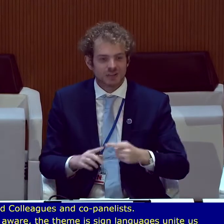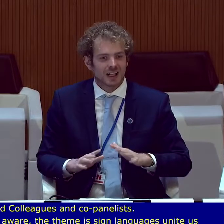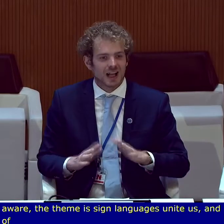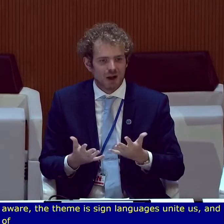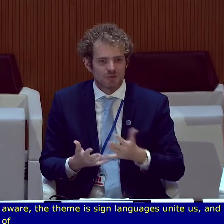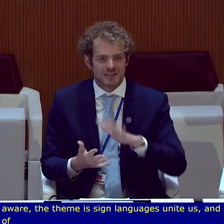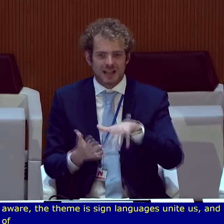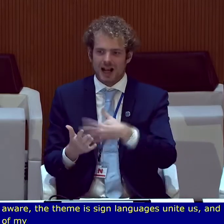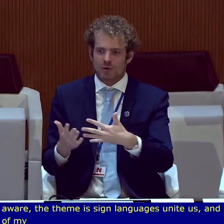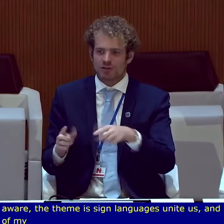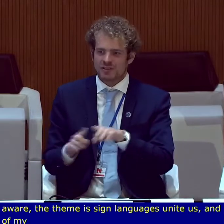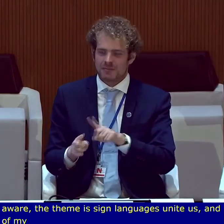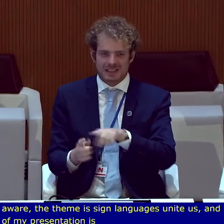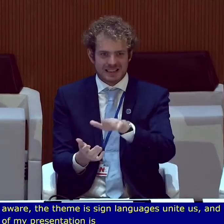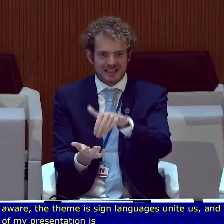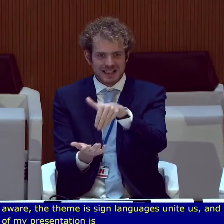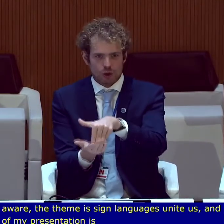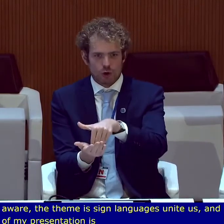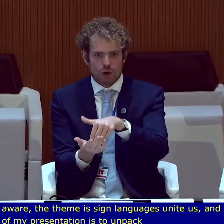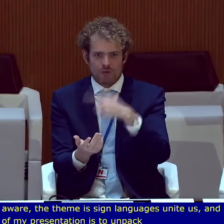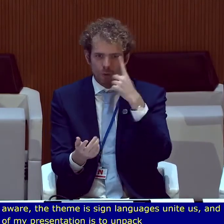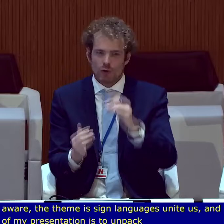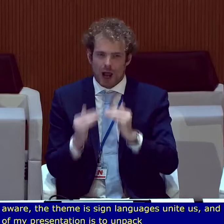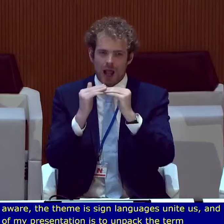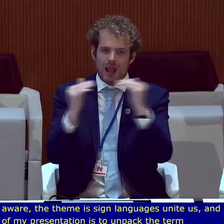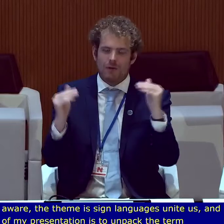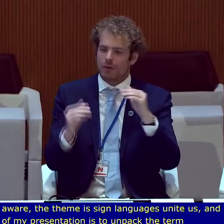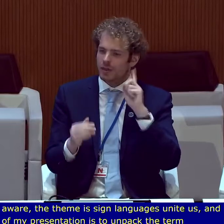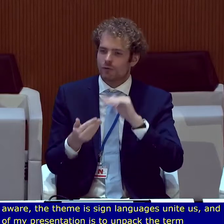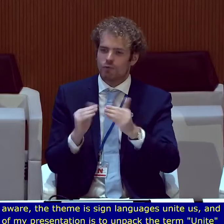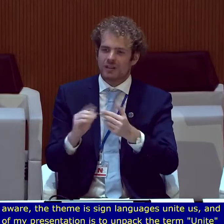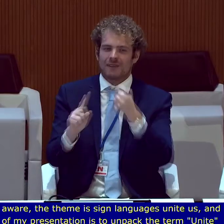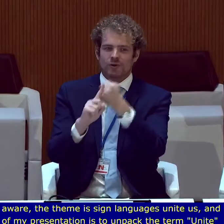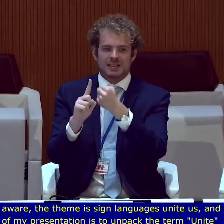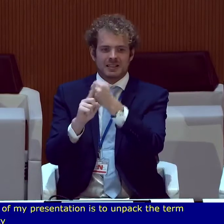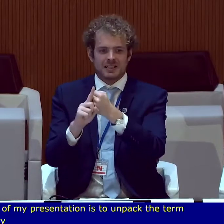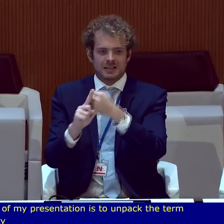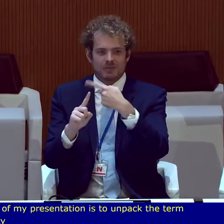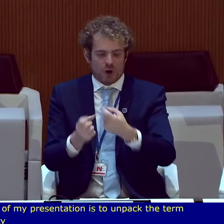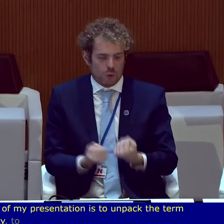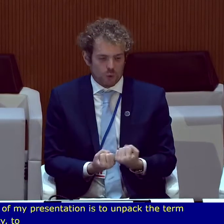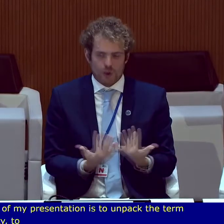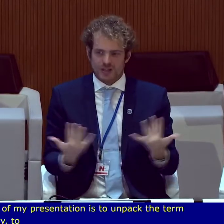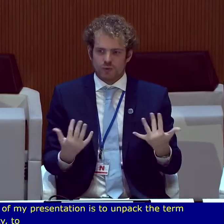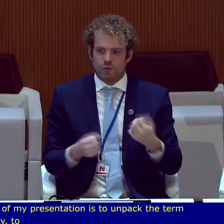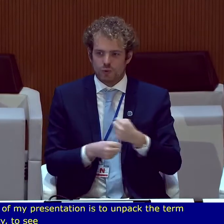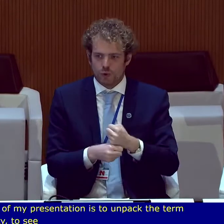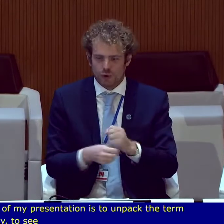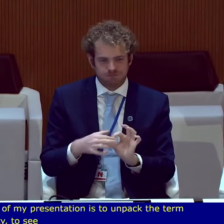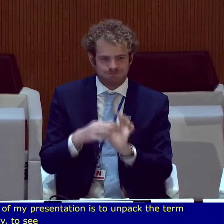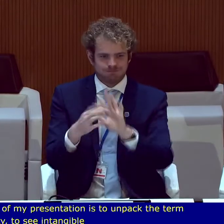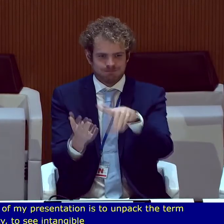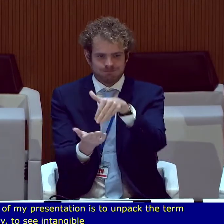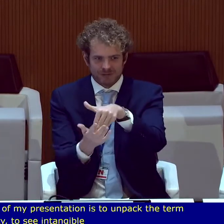term unite, unity, to see in tangible examples how we actually work together and